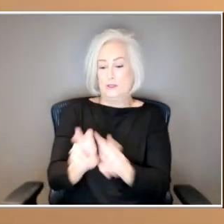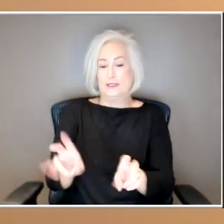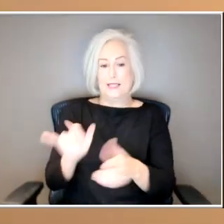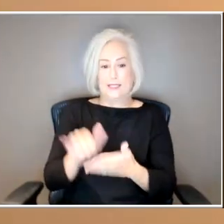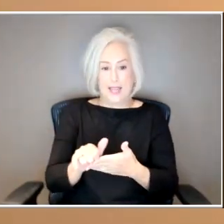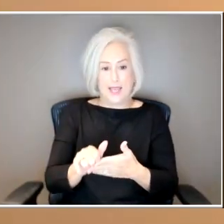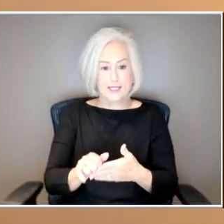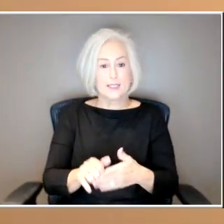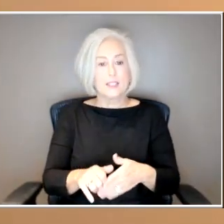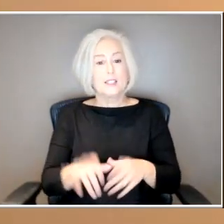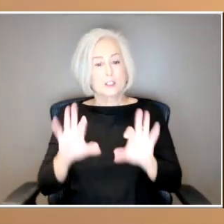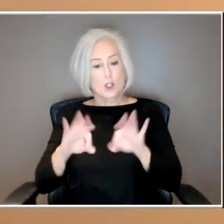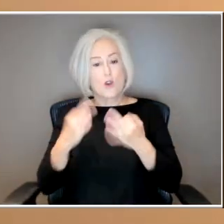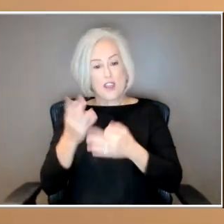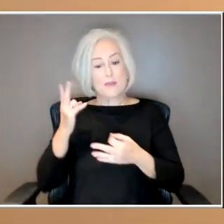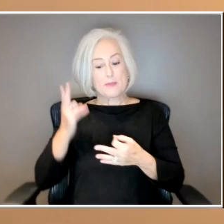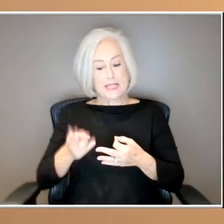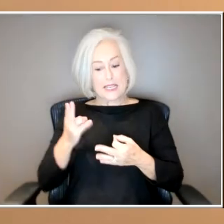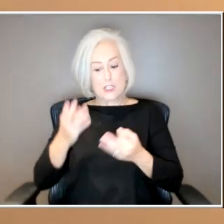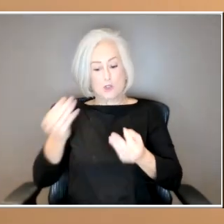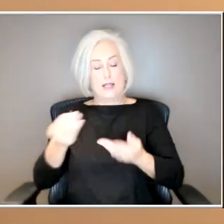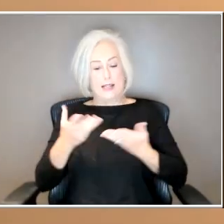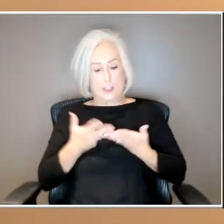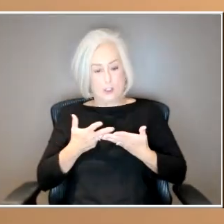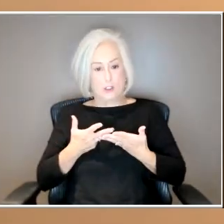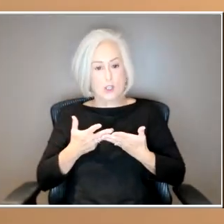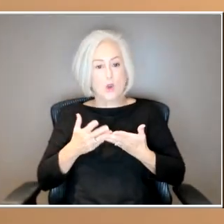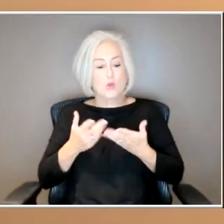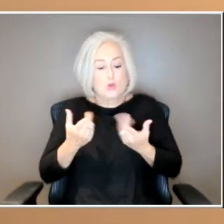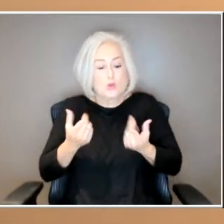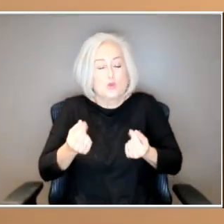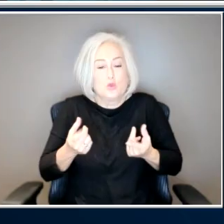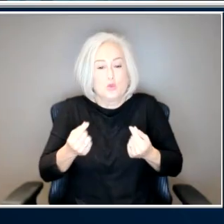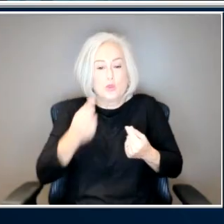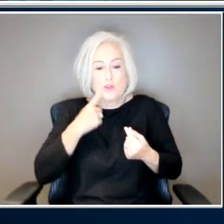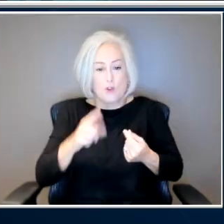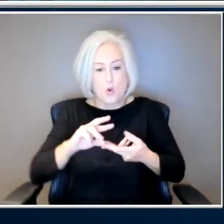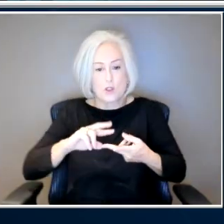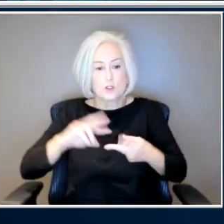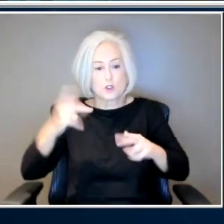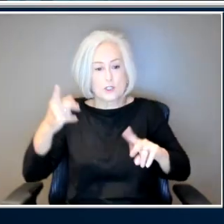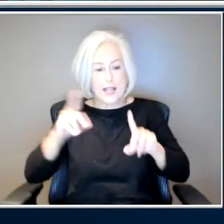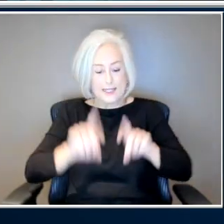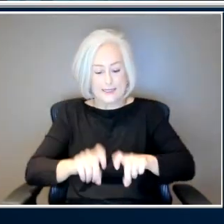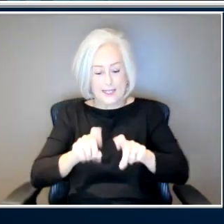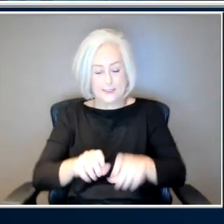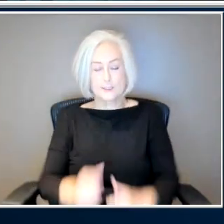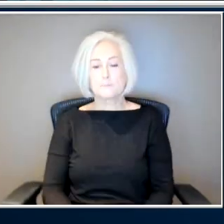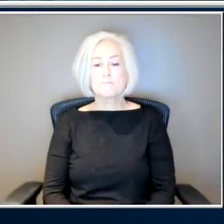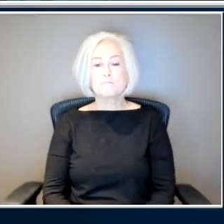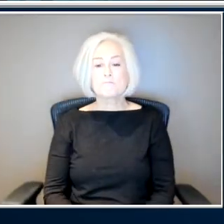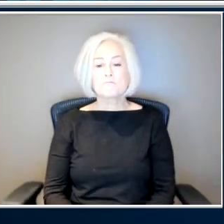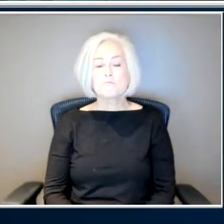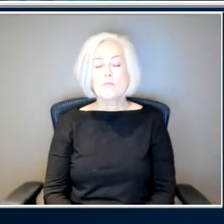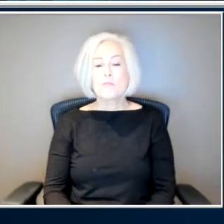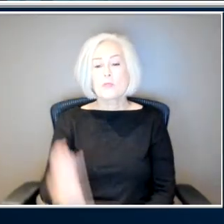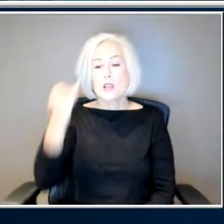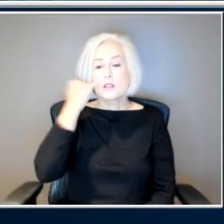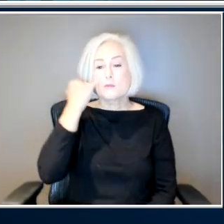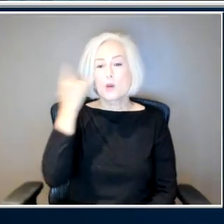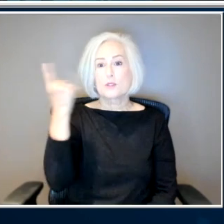genetic testing. That helps us understand who would qualify for the surgery. Let's talk timing. If someone learns that they have